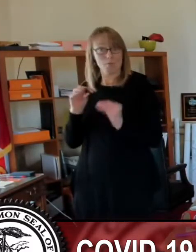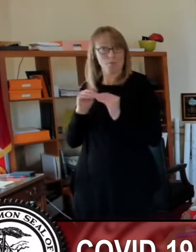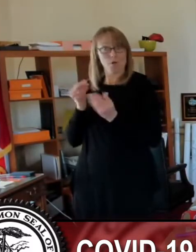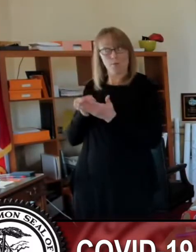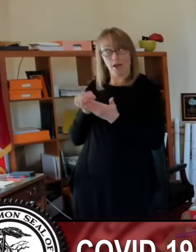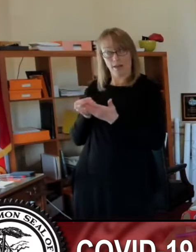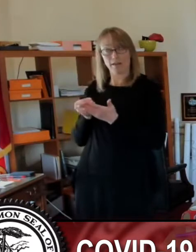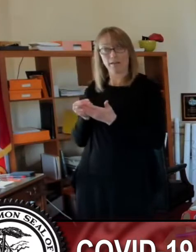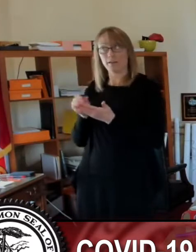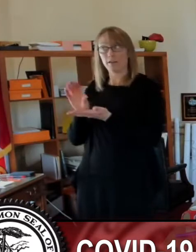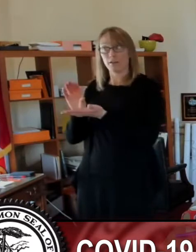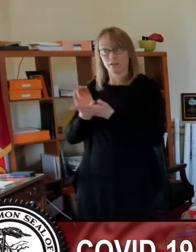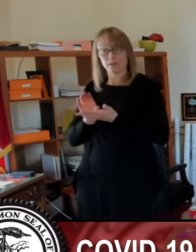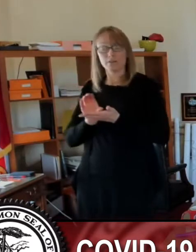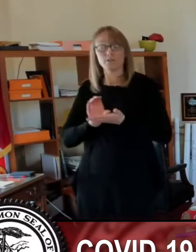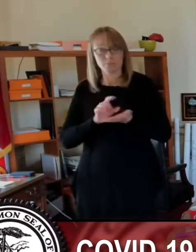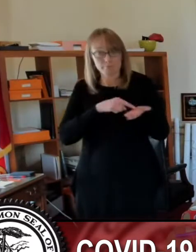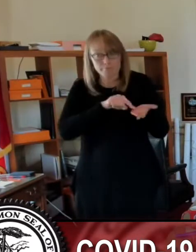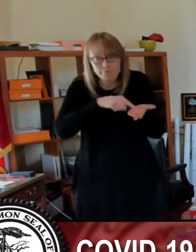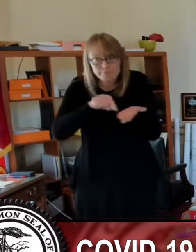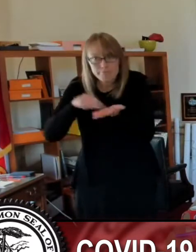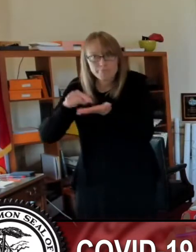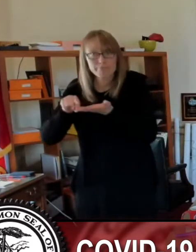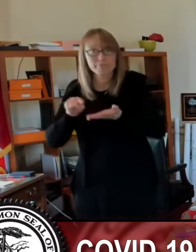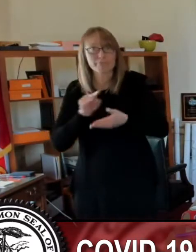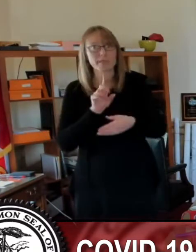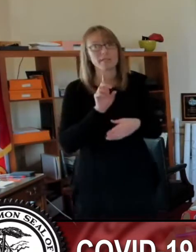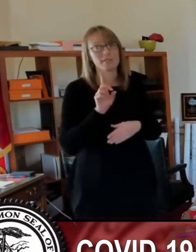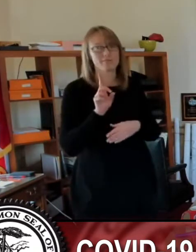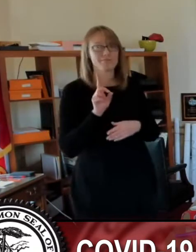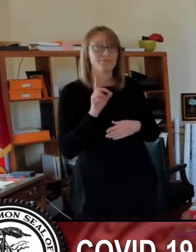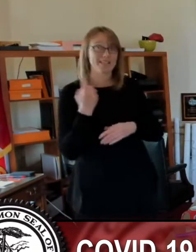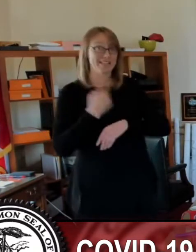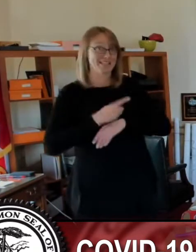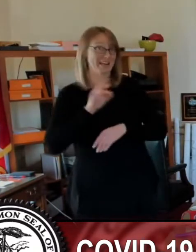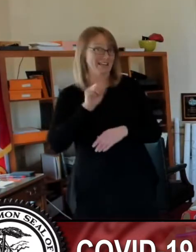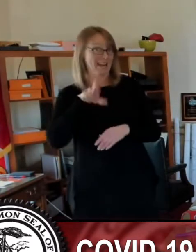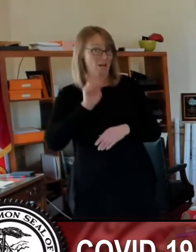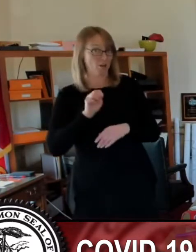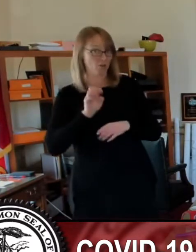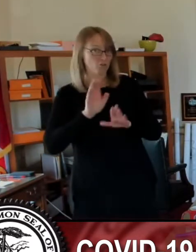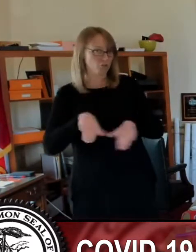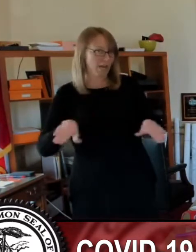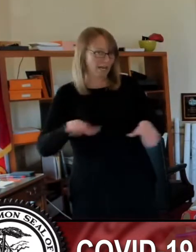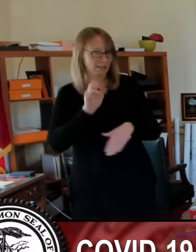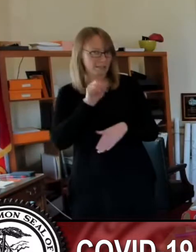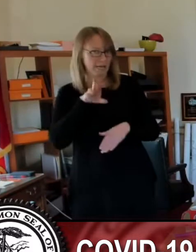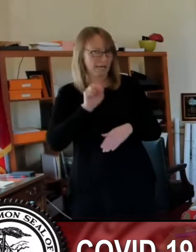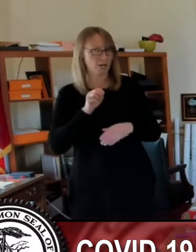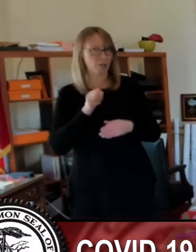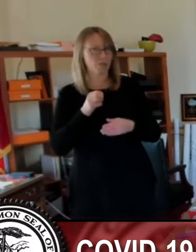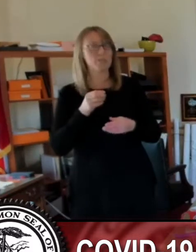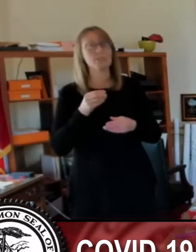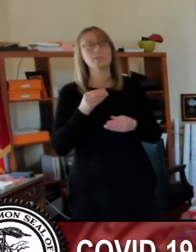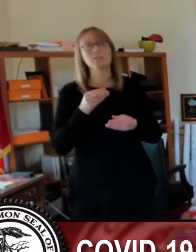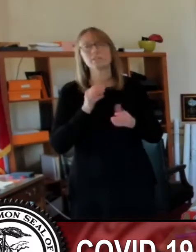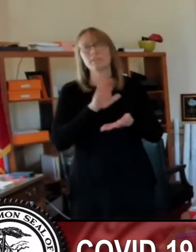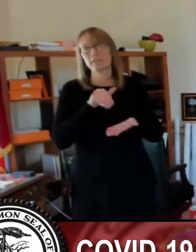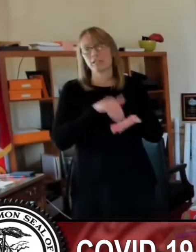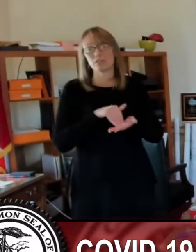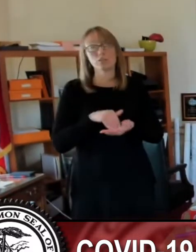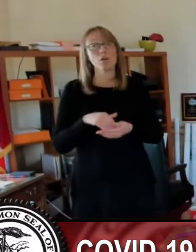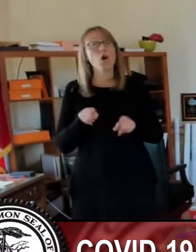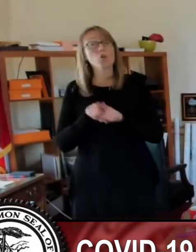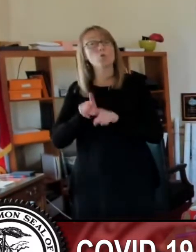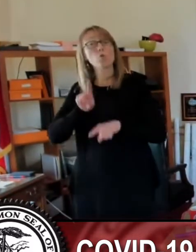And we're also asking, I'm asking the Board of E&A to allocate $1.2 million in